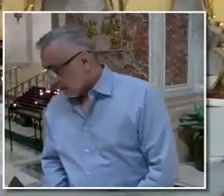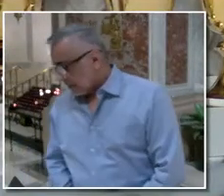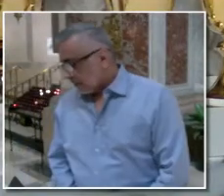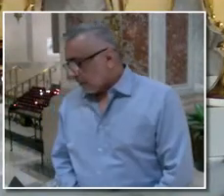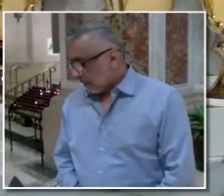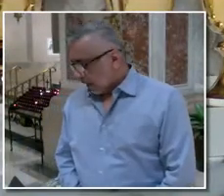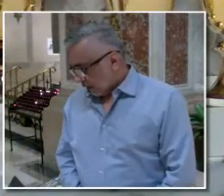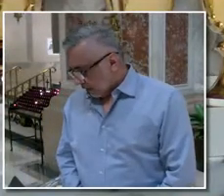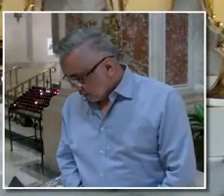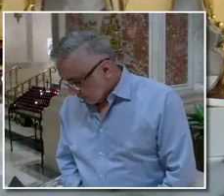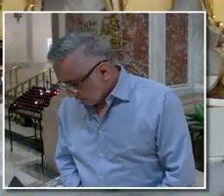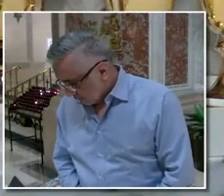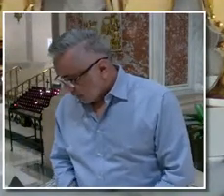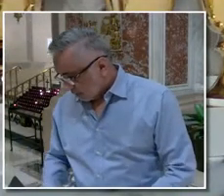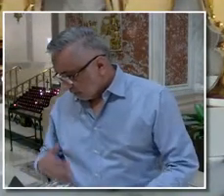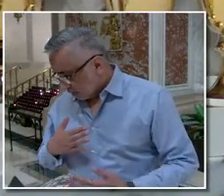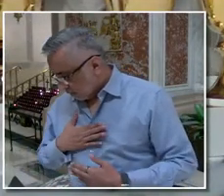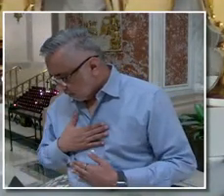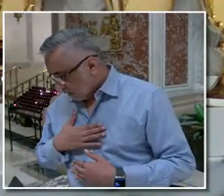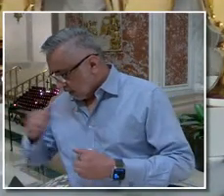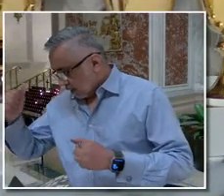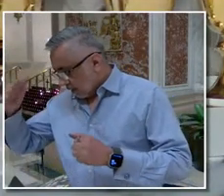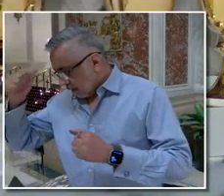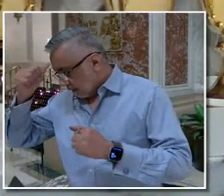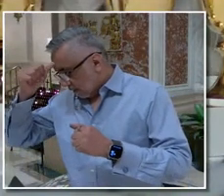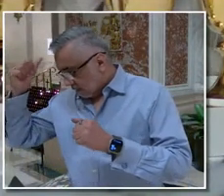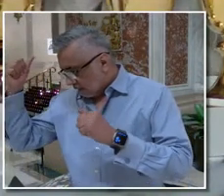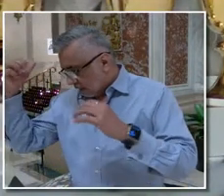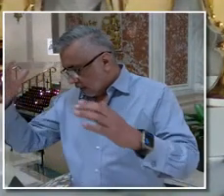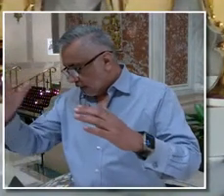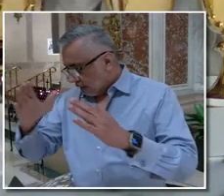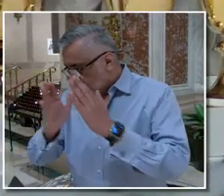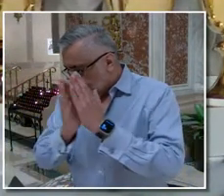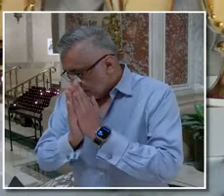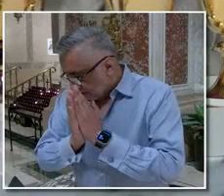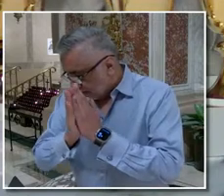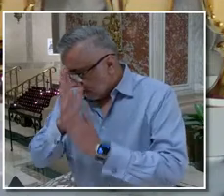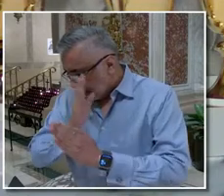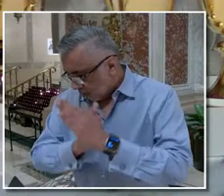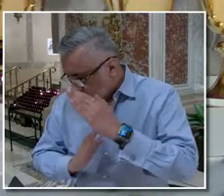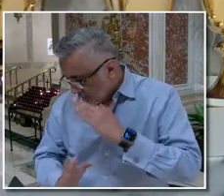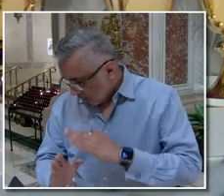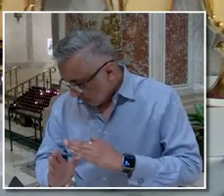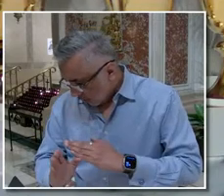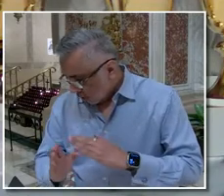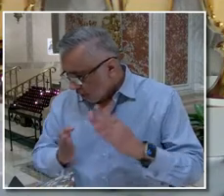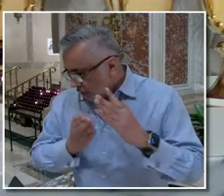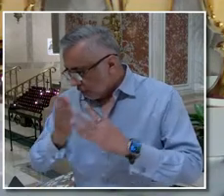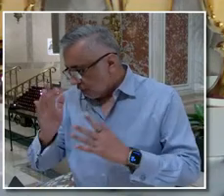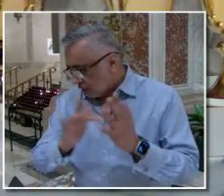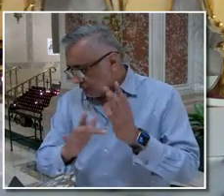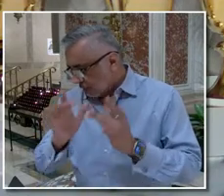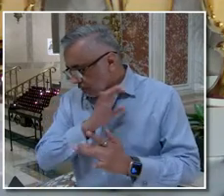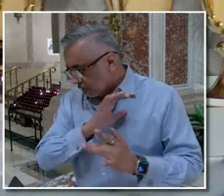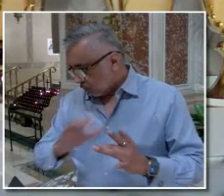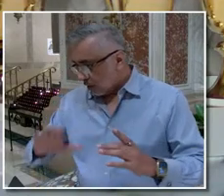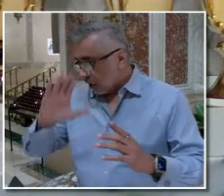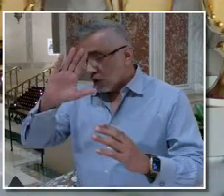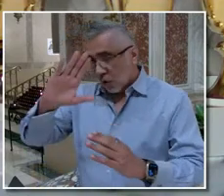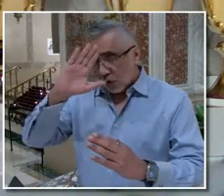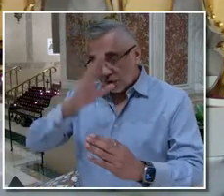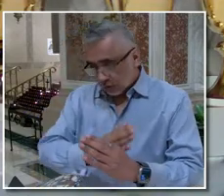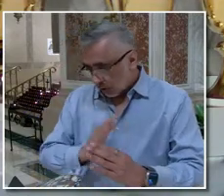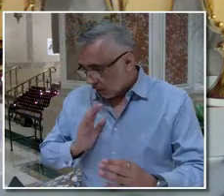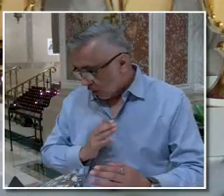Therefore, most merciful Father, we make humble prayer and petition through Jesus Christ, your Son,